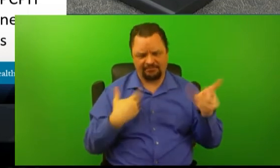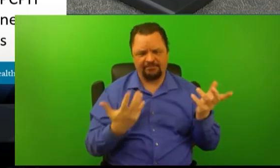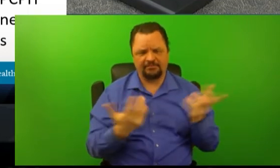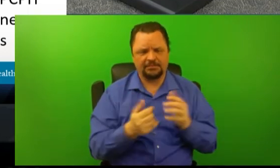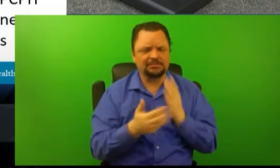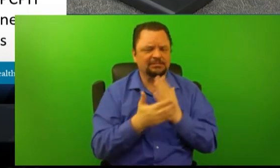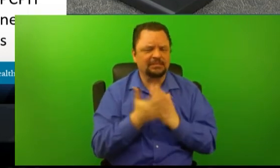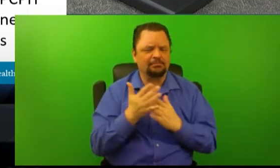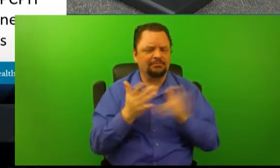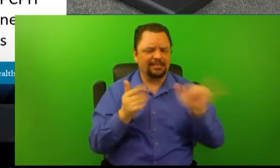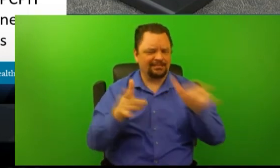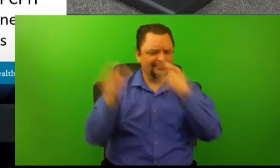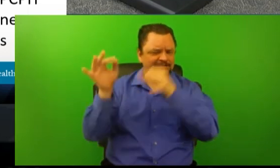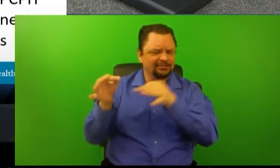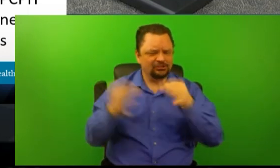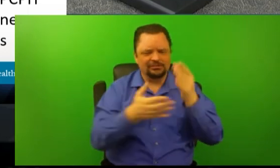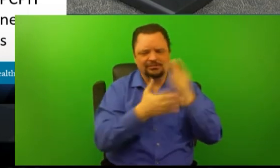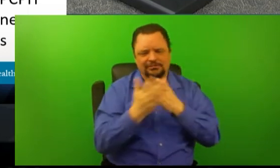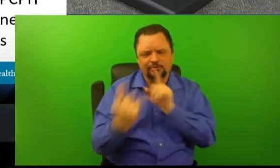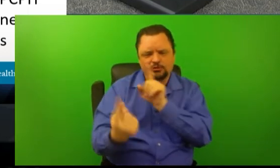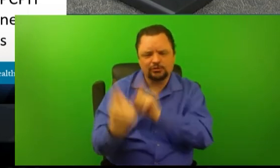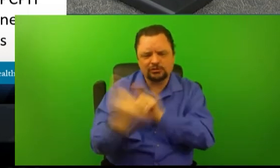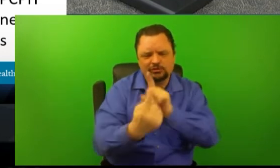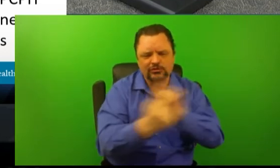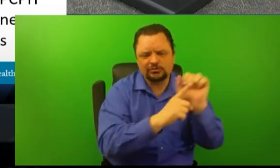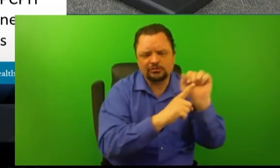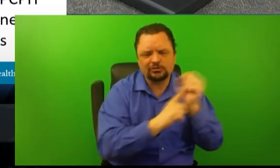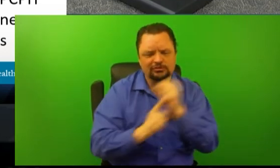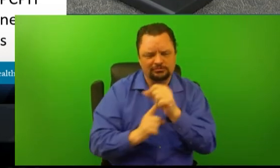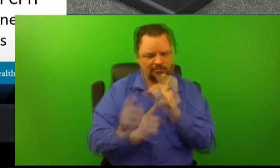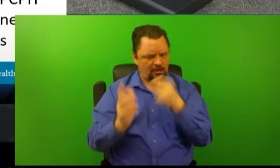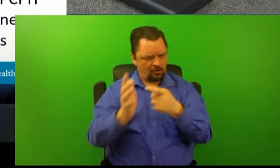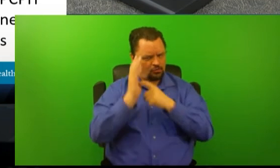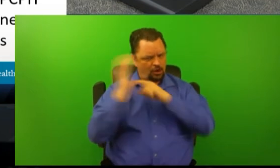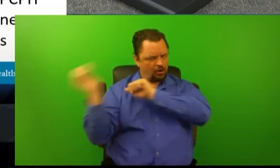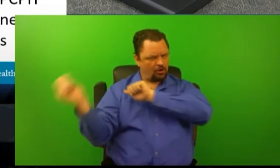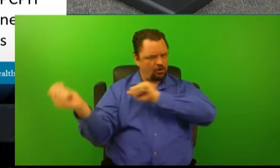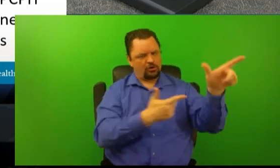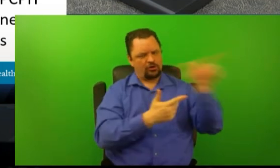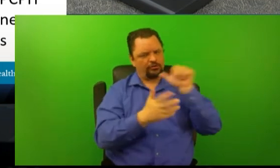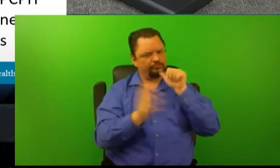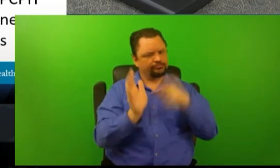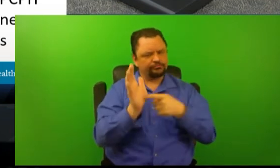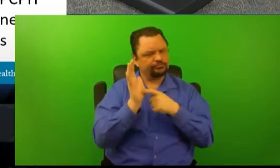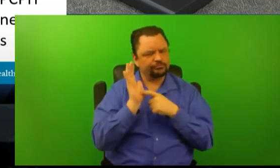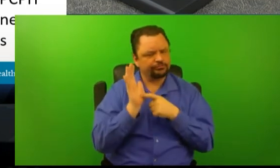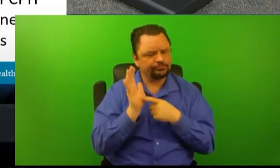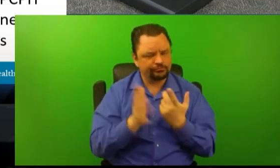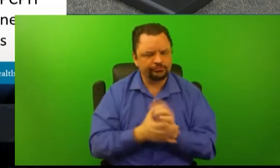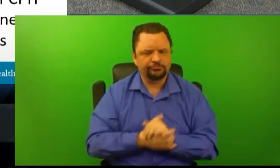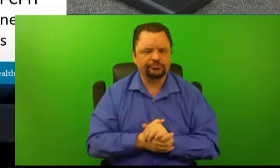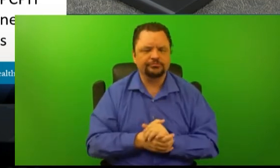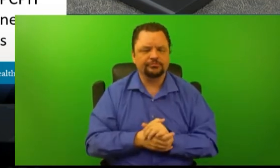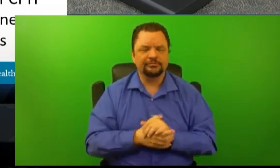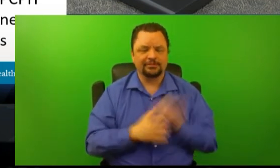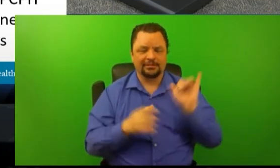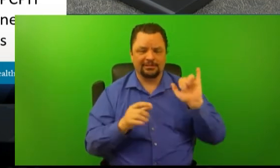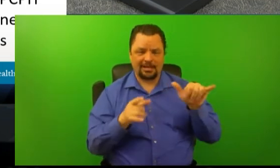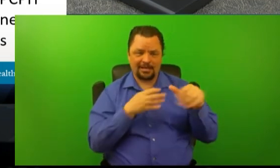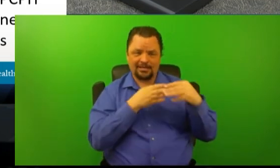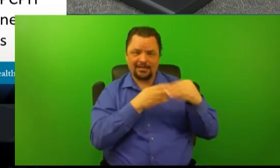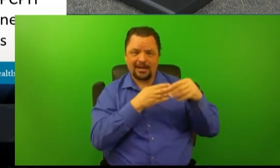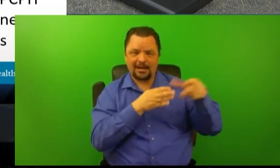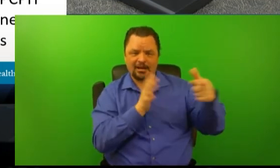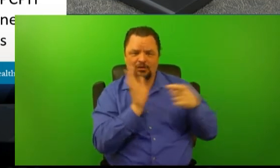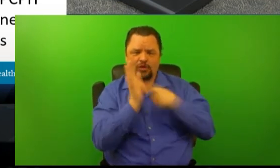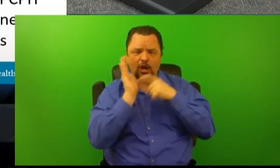going to change is previously in our El Paso County guidance, we did require exposure notifications to go out to families in K